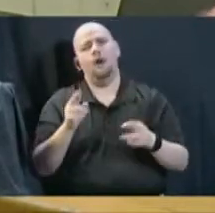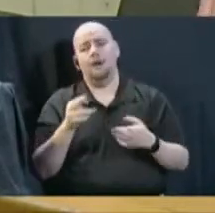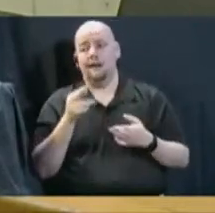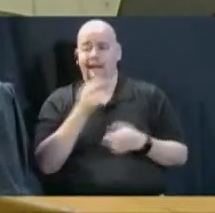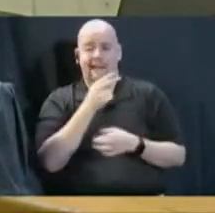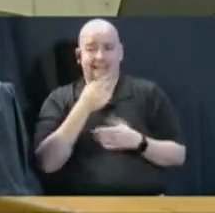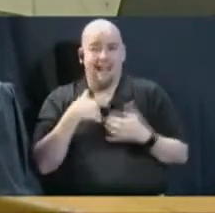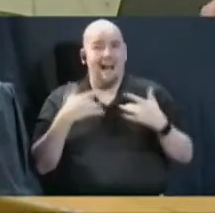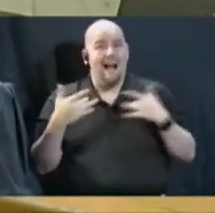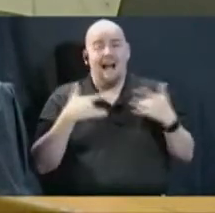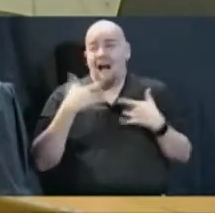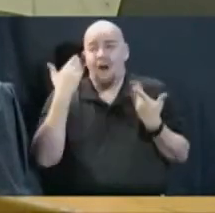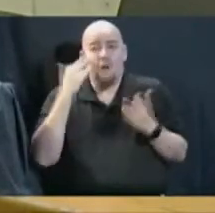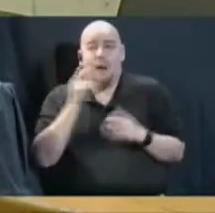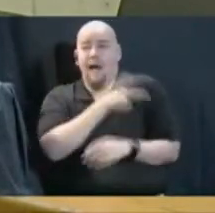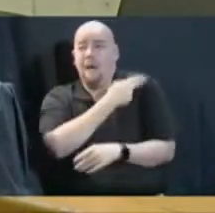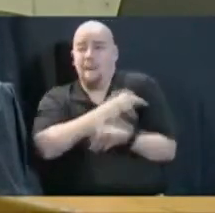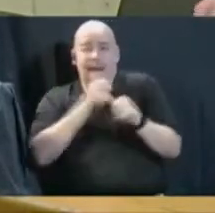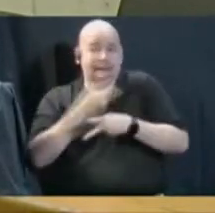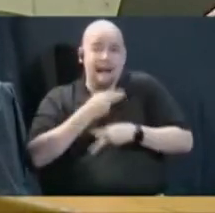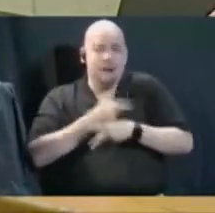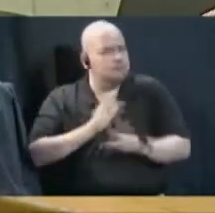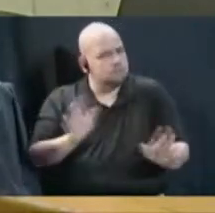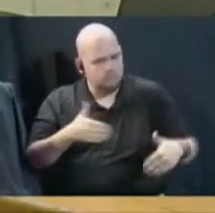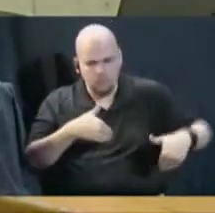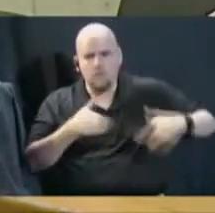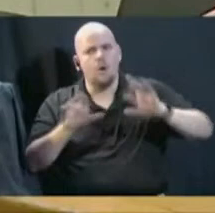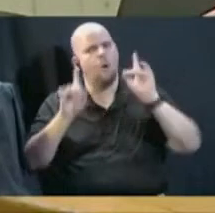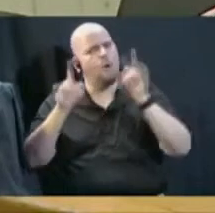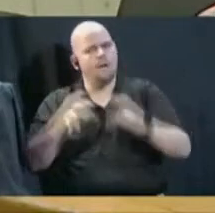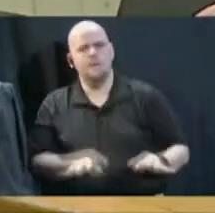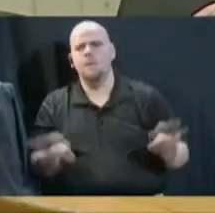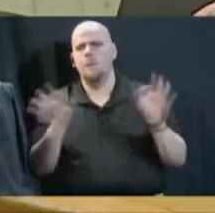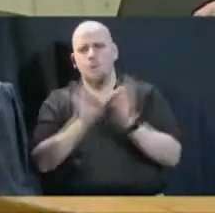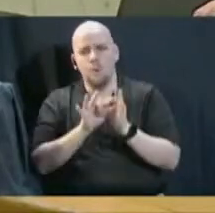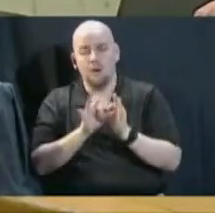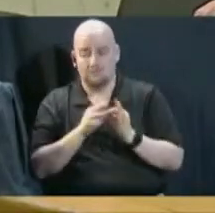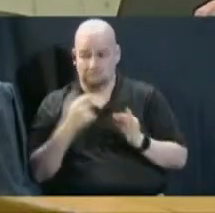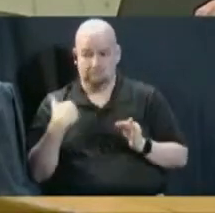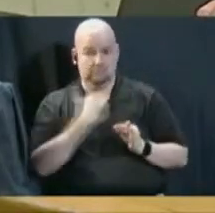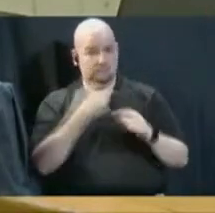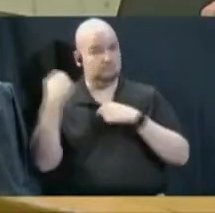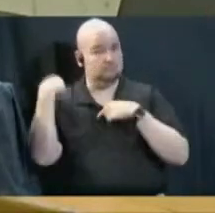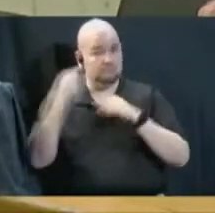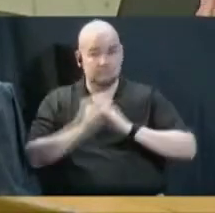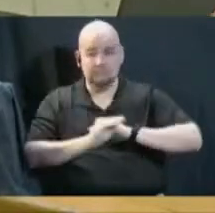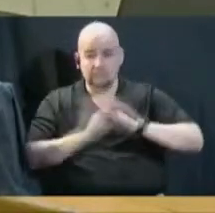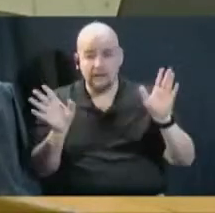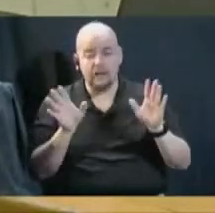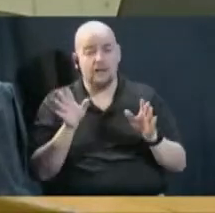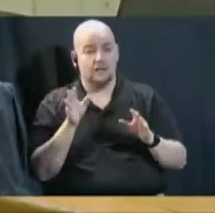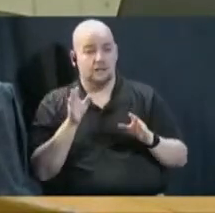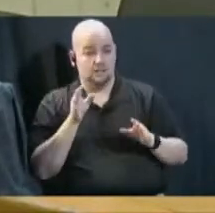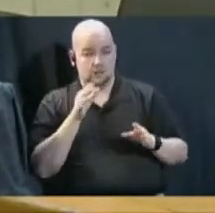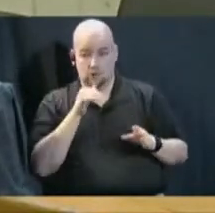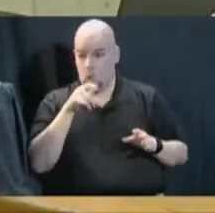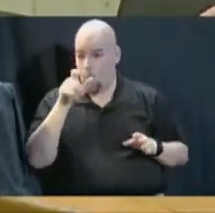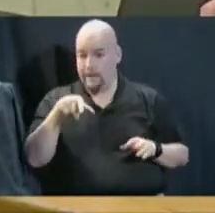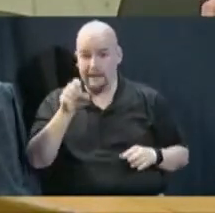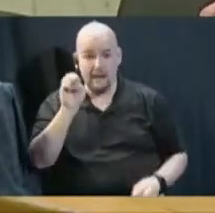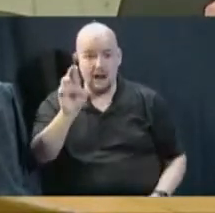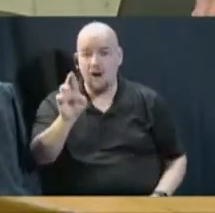can't take care of them. We want those people to seek care, but we've also been very clear that if you don't need an emergency